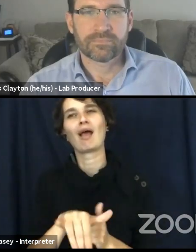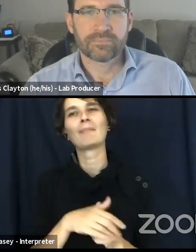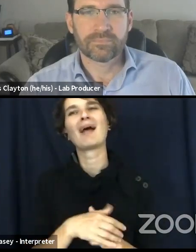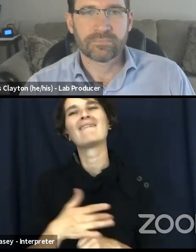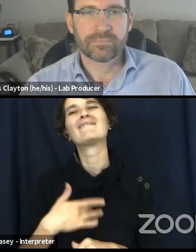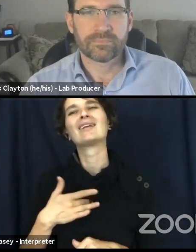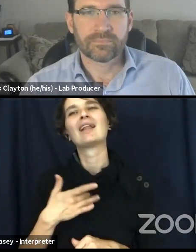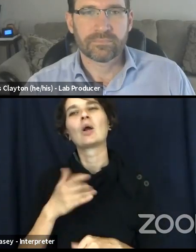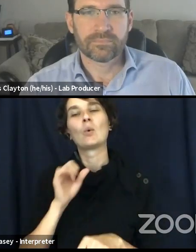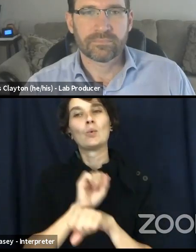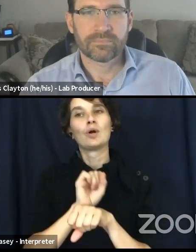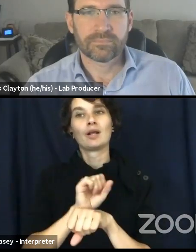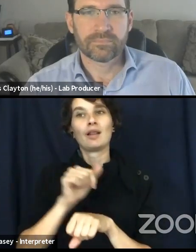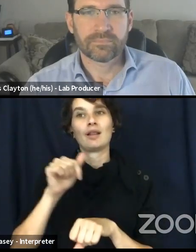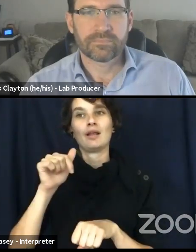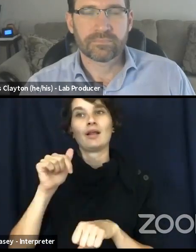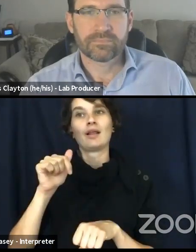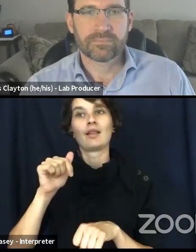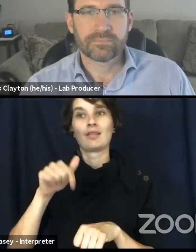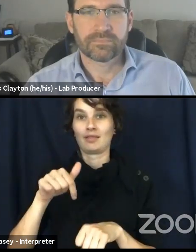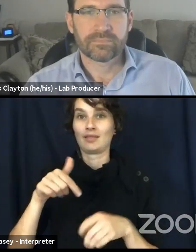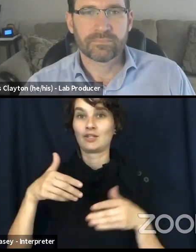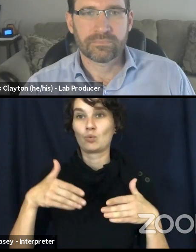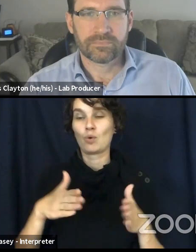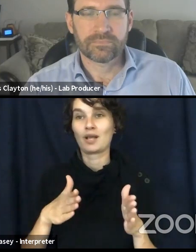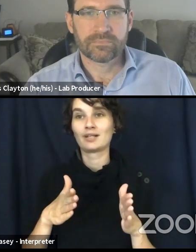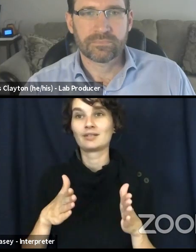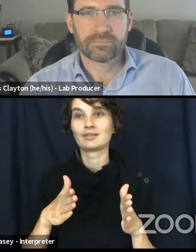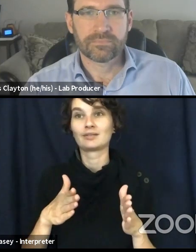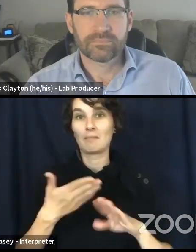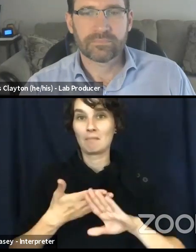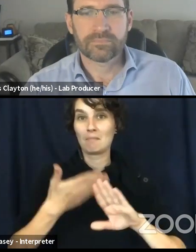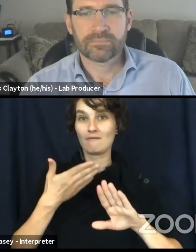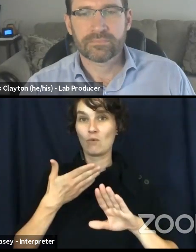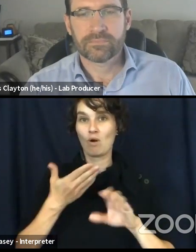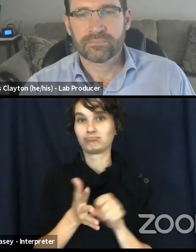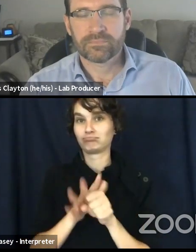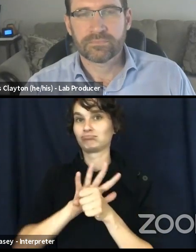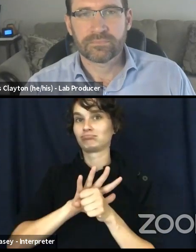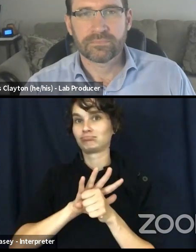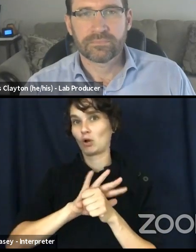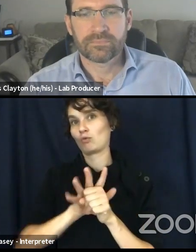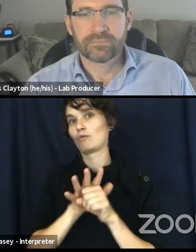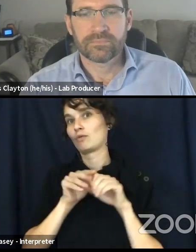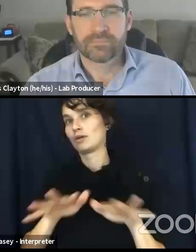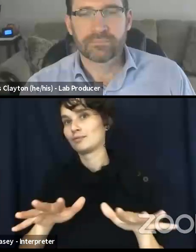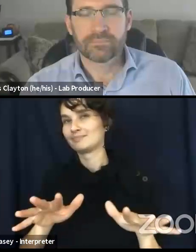like working in these sorts of ways, you know, before COVID, it really required me to connect